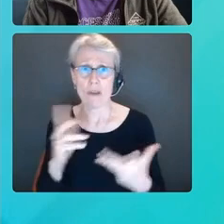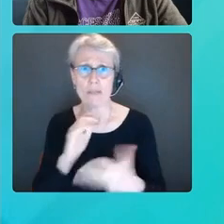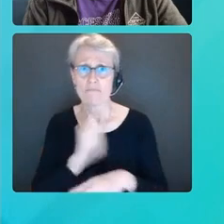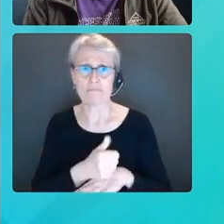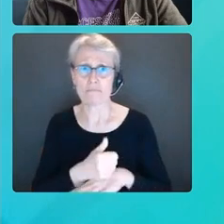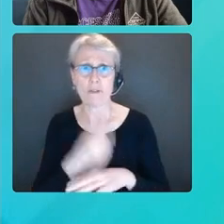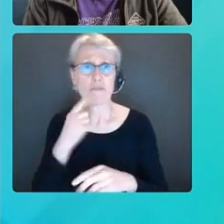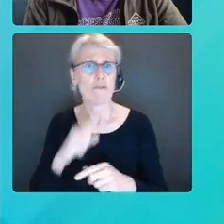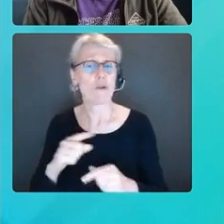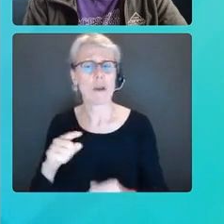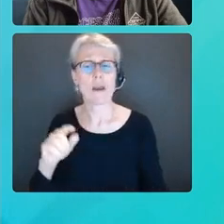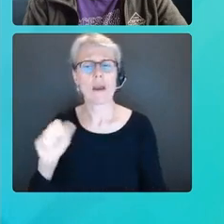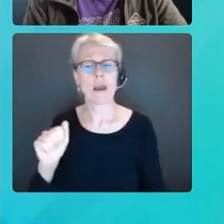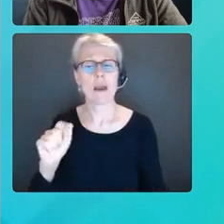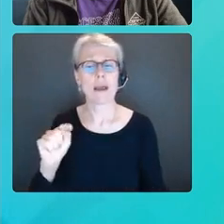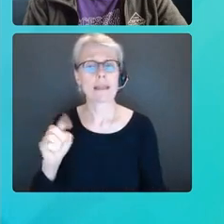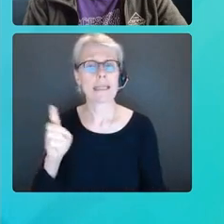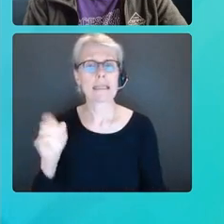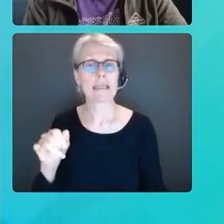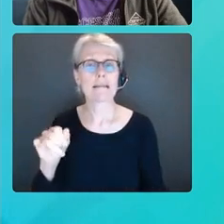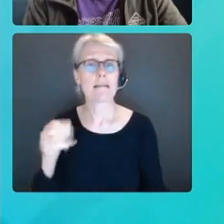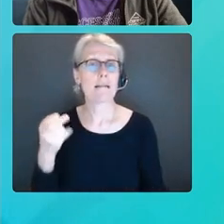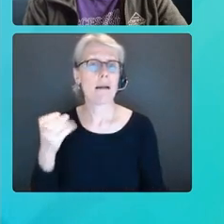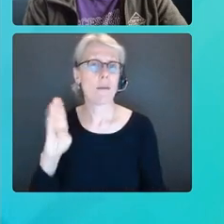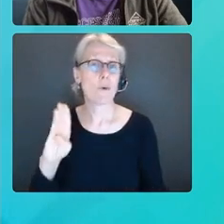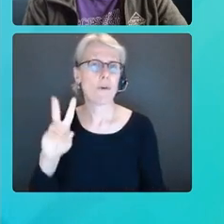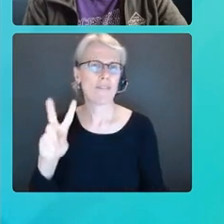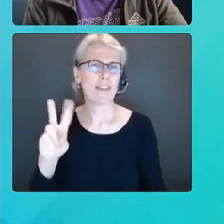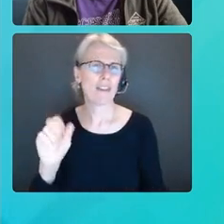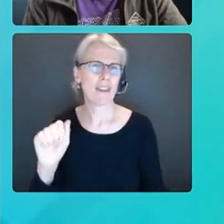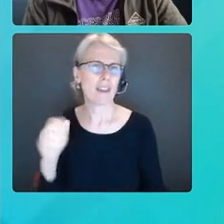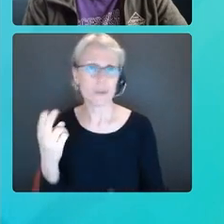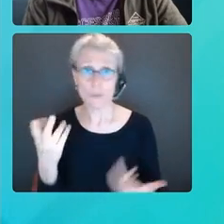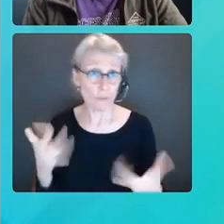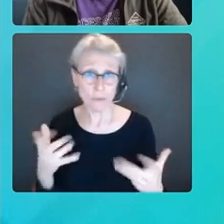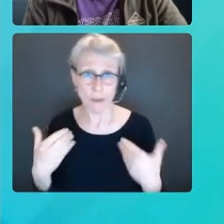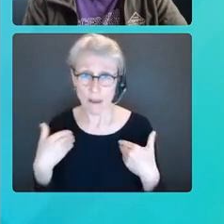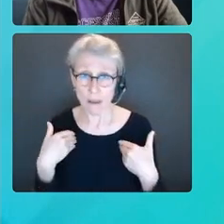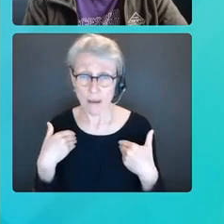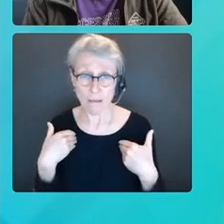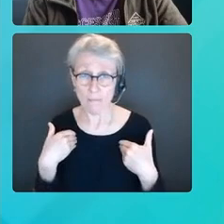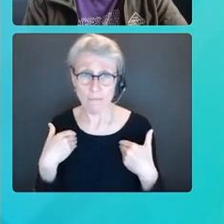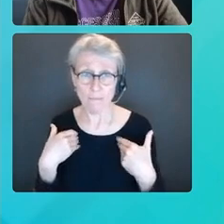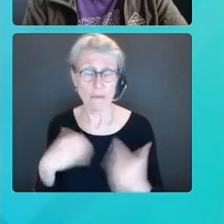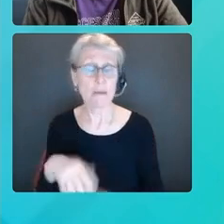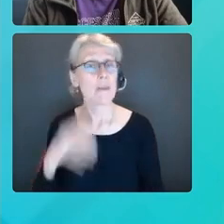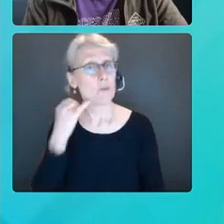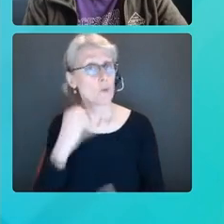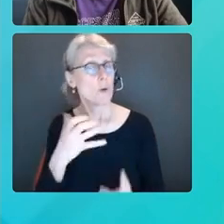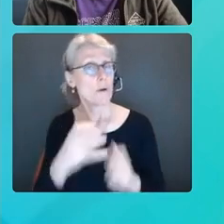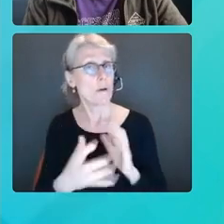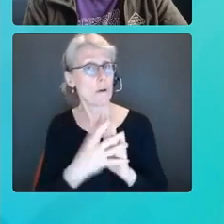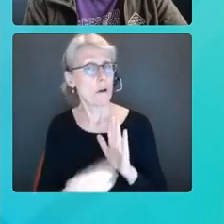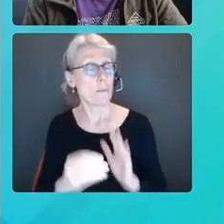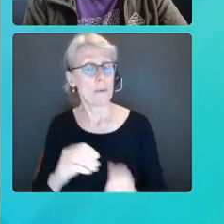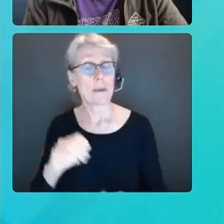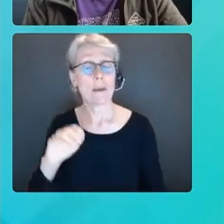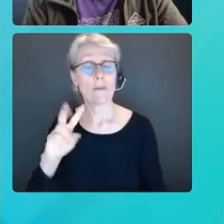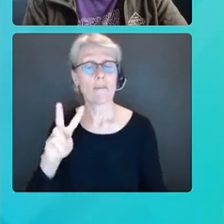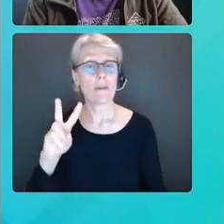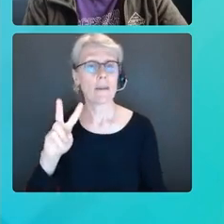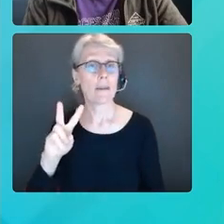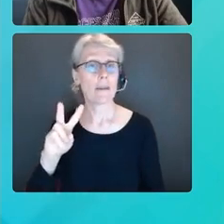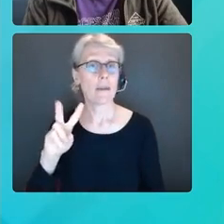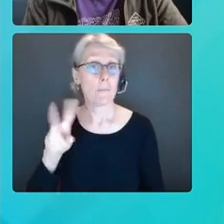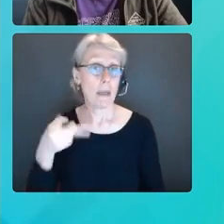the attendee hub. So those are some things to just kind of keep in mind. And if you are looking for a copy of the VPAT to be able to go through and see